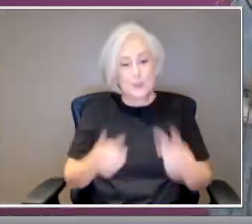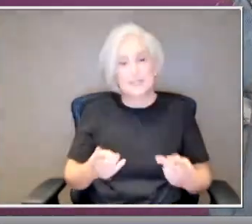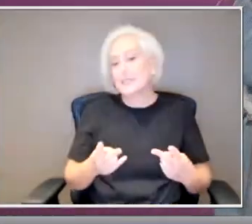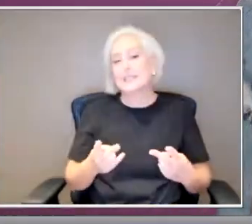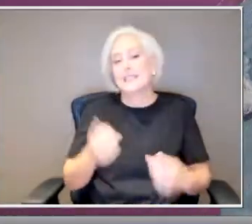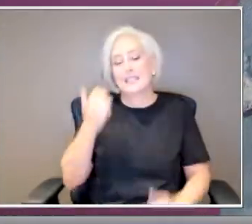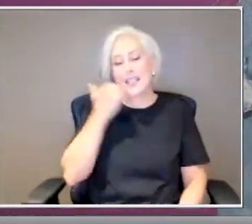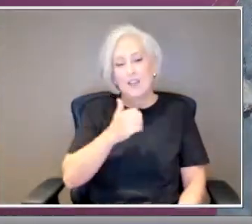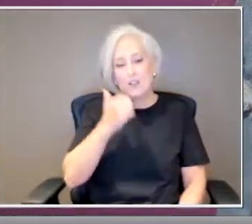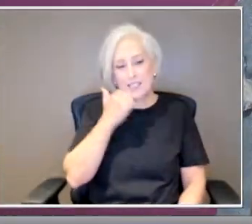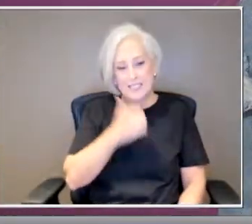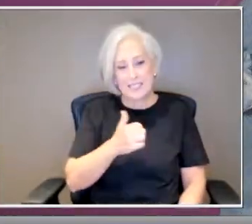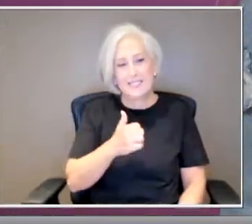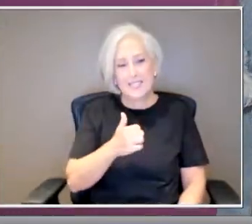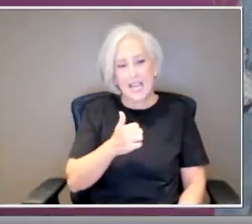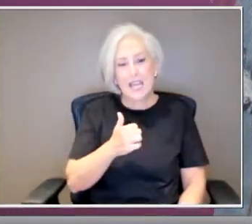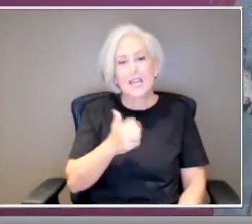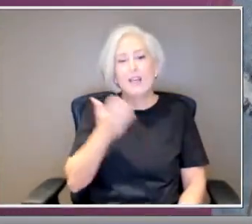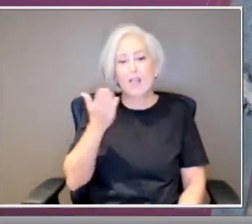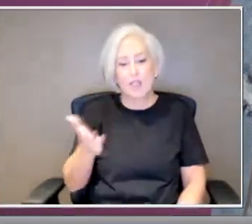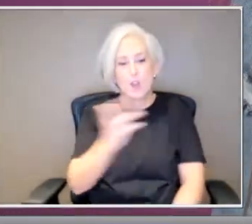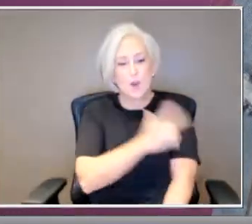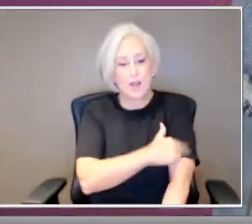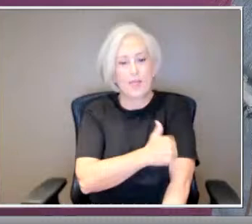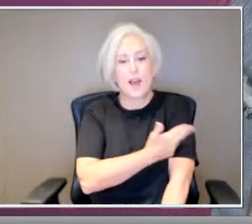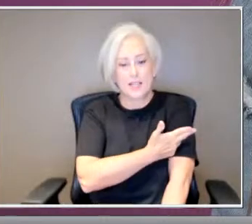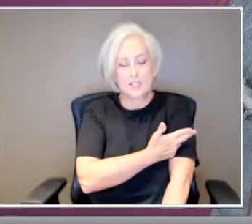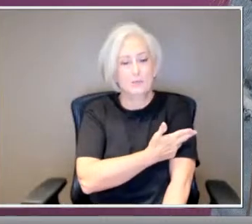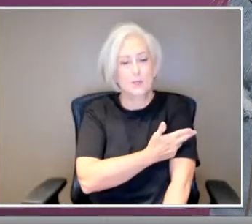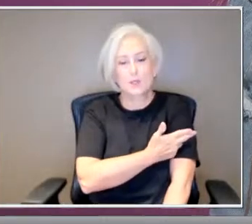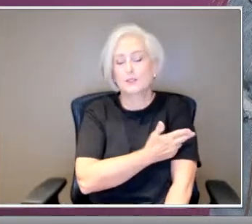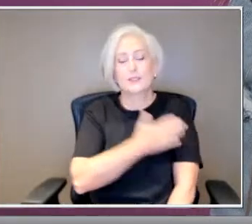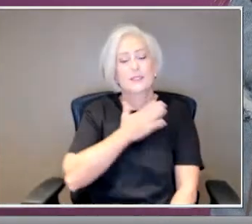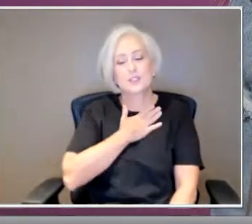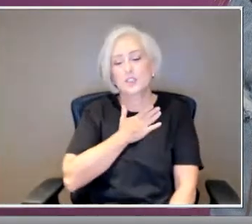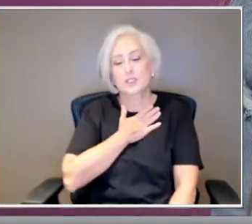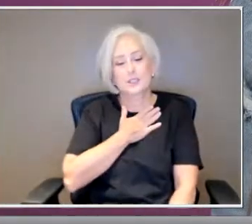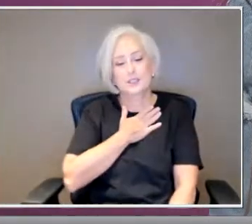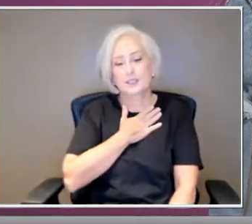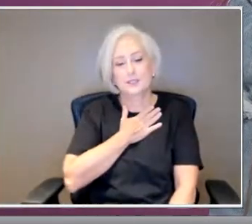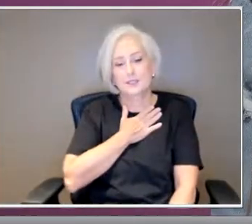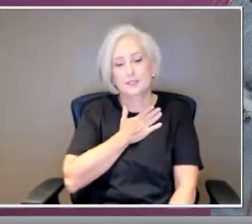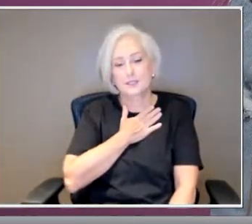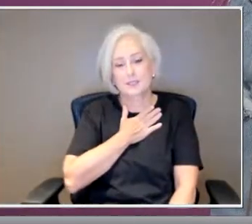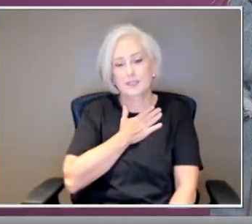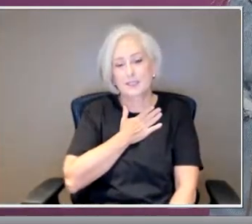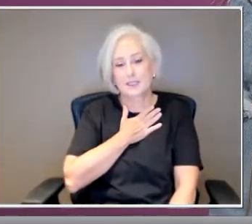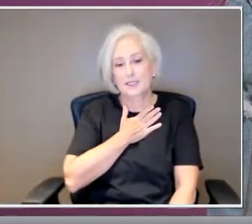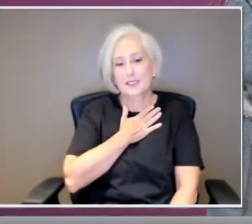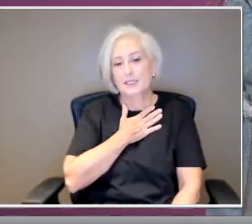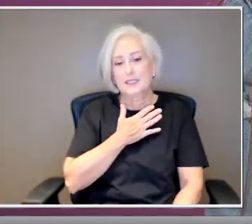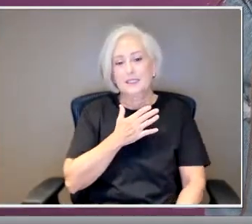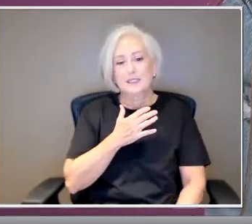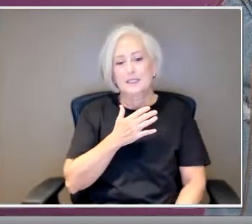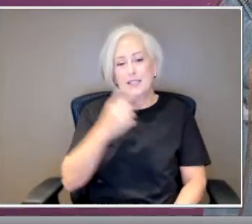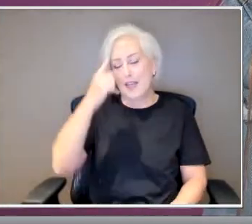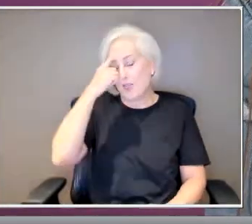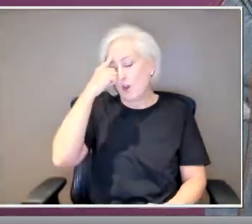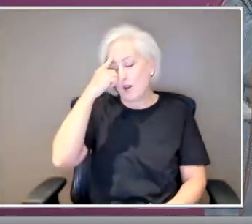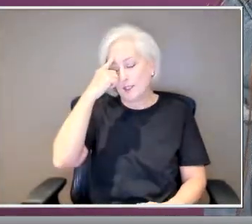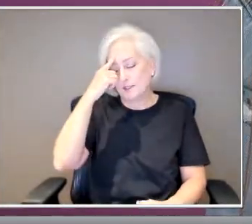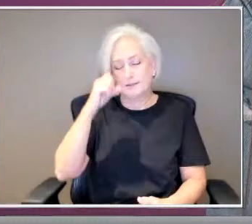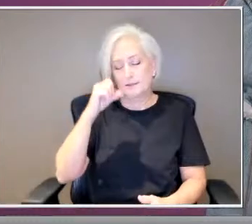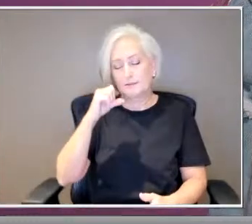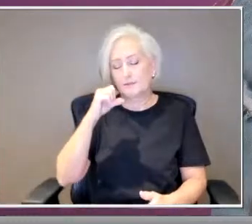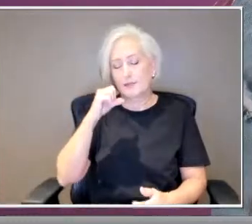I was at the hospital, and I just, coming from a mind state where I was like, I'm not going to make it, and then